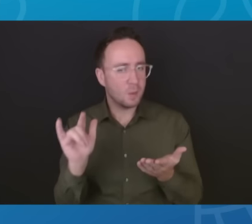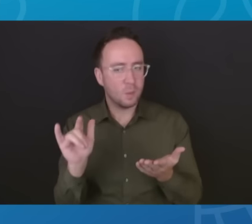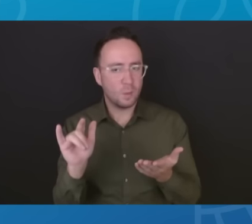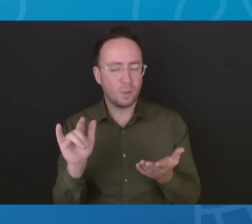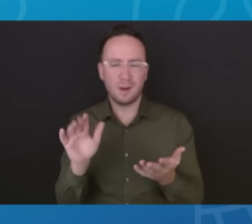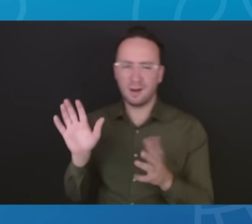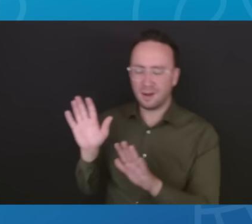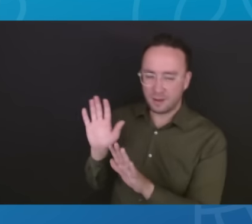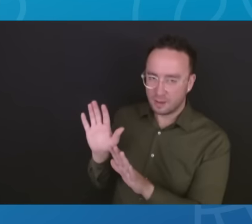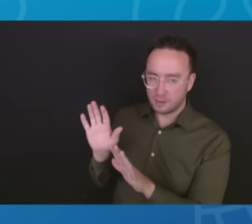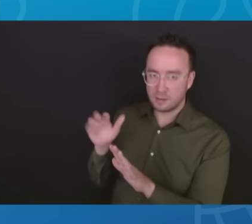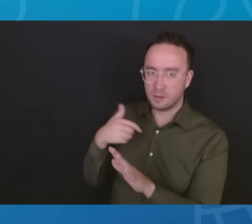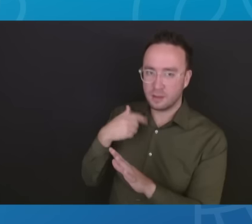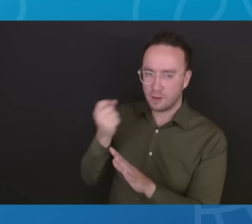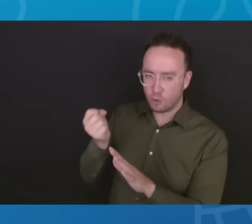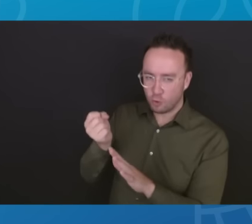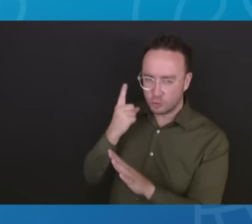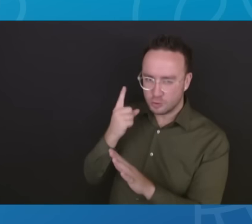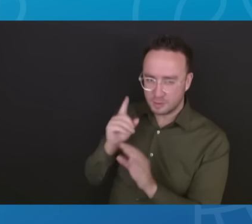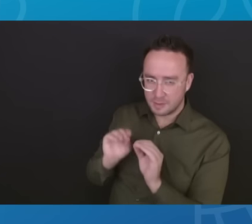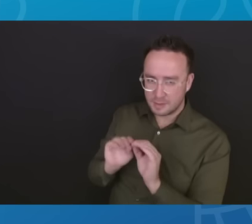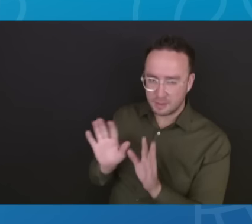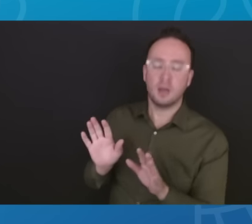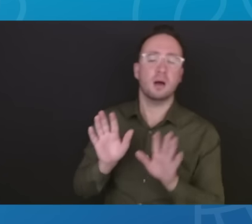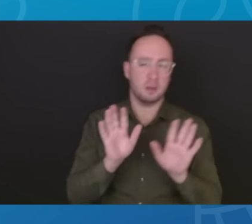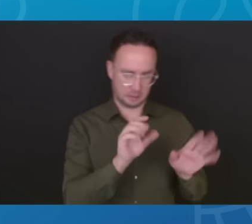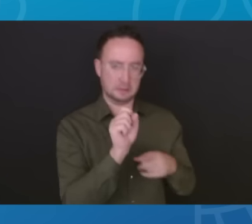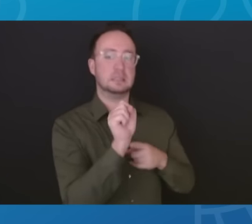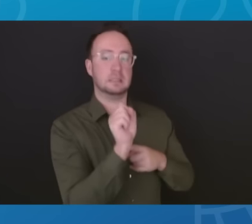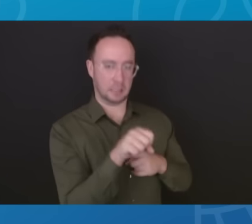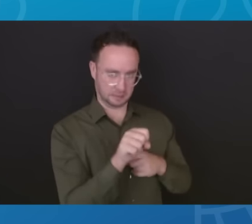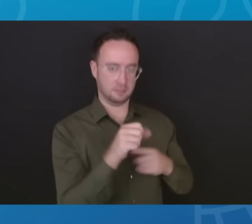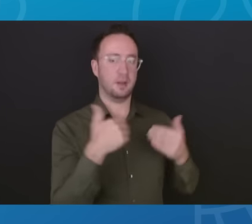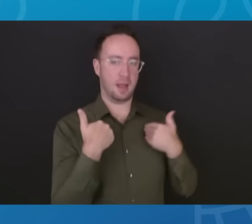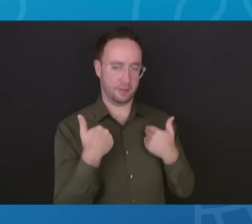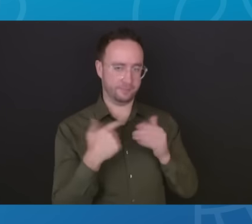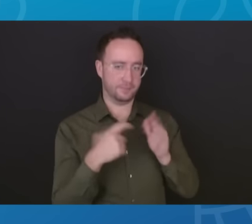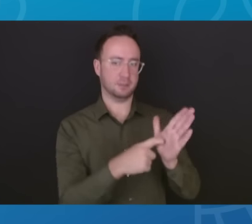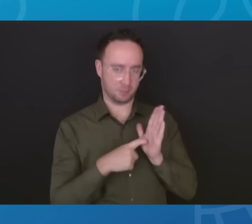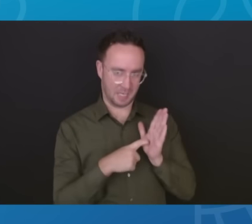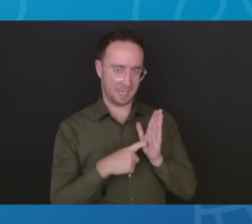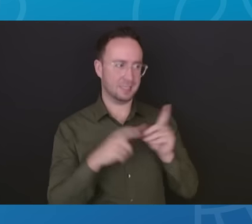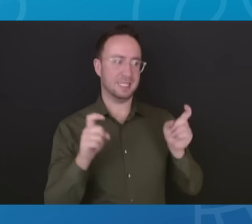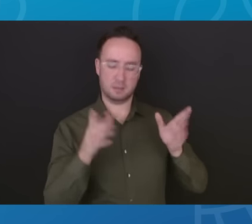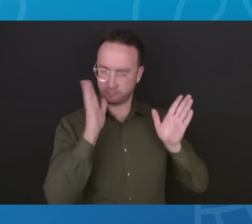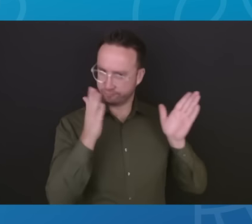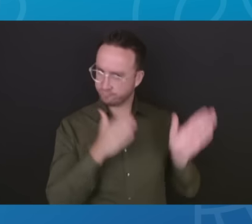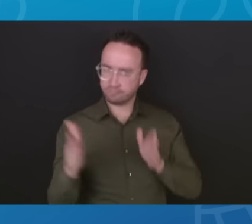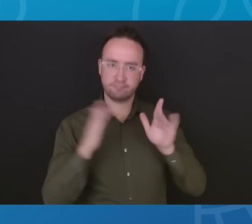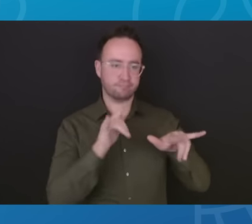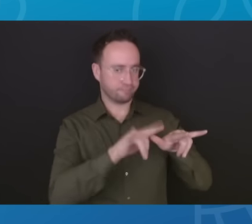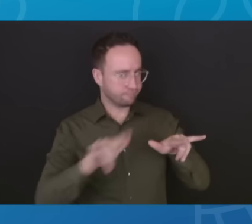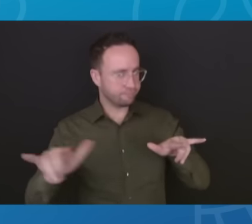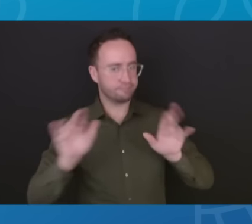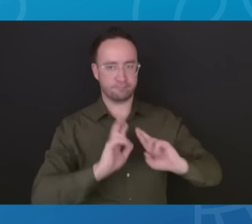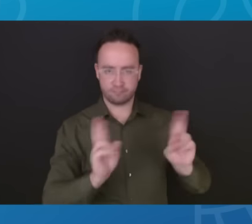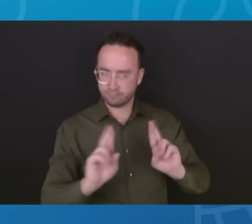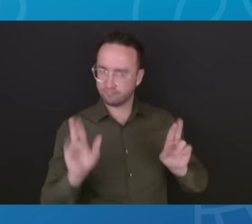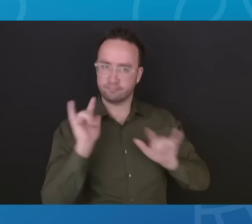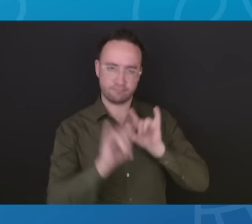there is still demand, and so we plan to continue organizing these flights. Last one on this, and that I know you can't speak to the fares that Middle